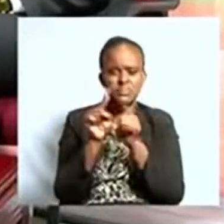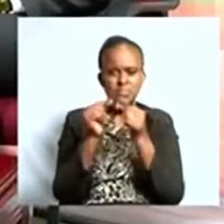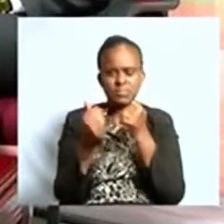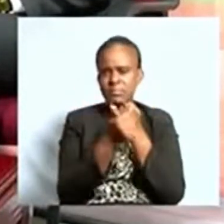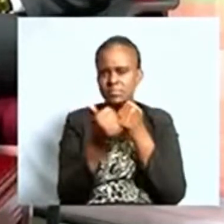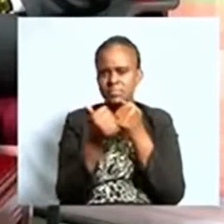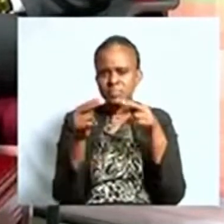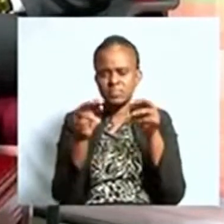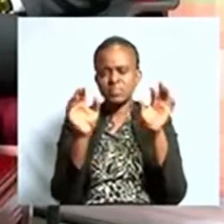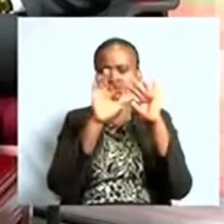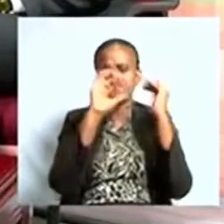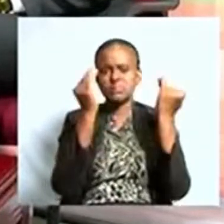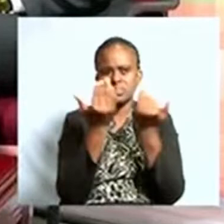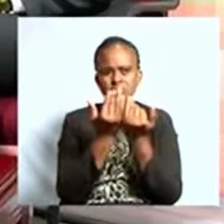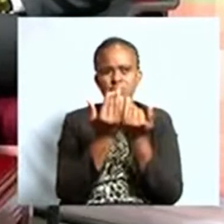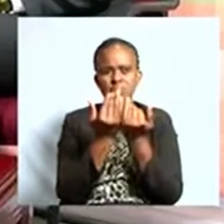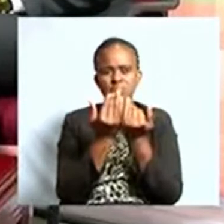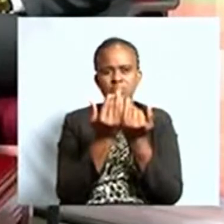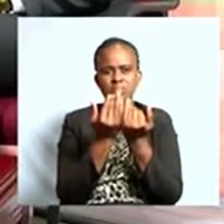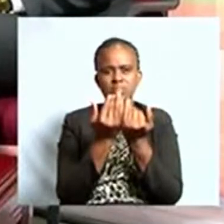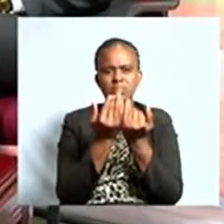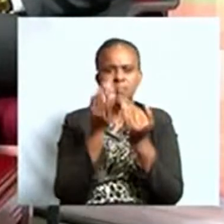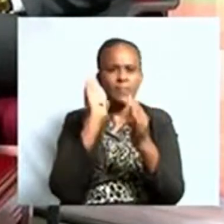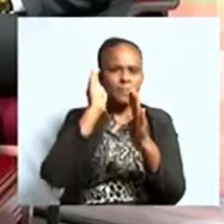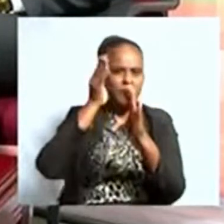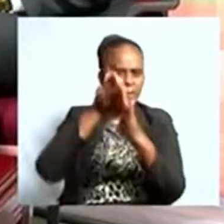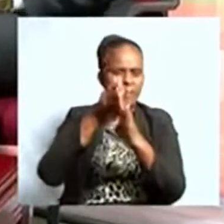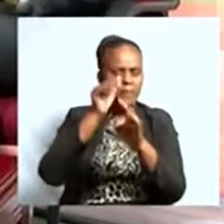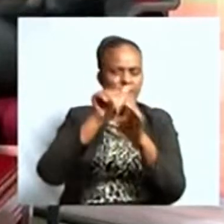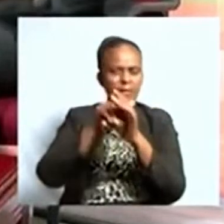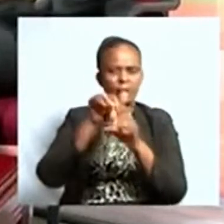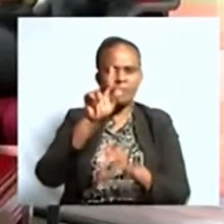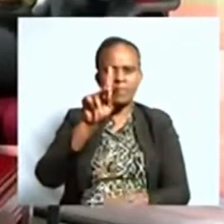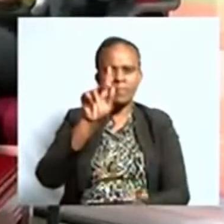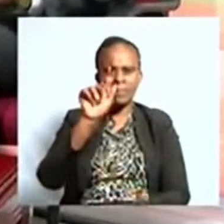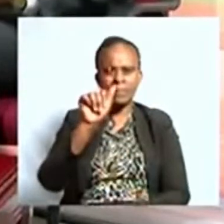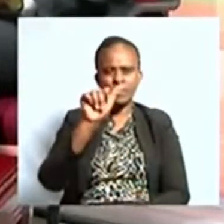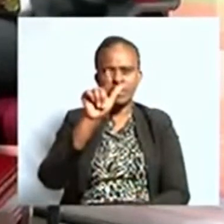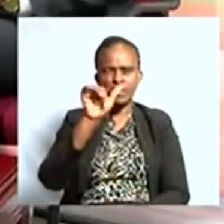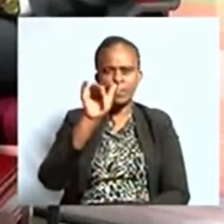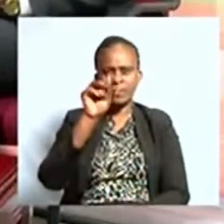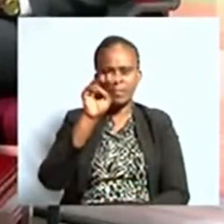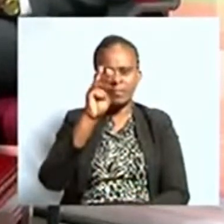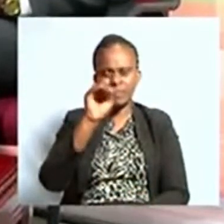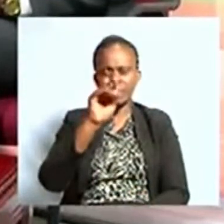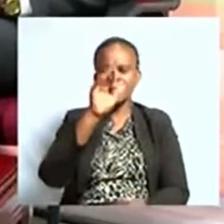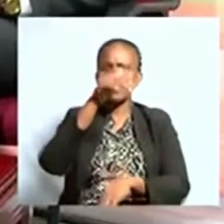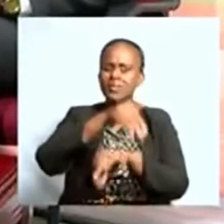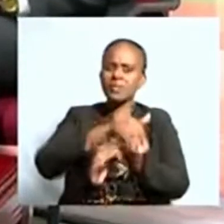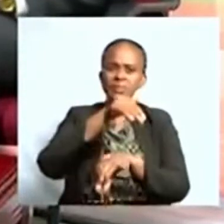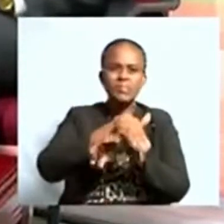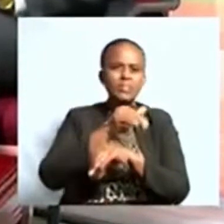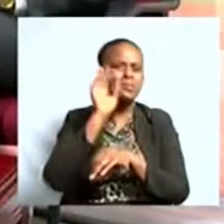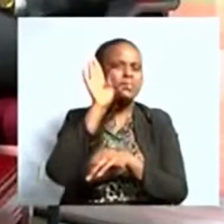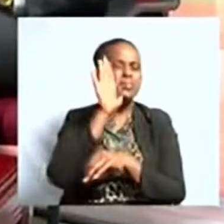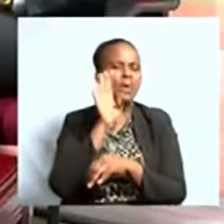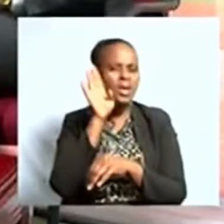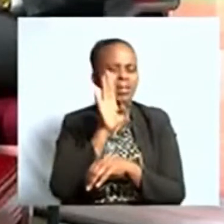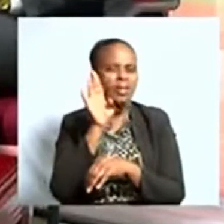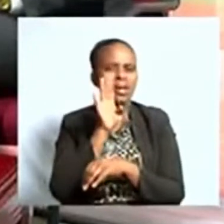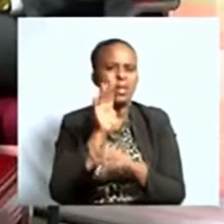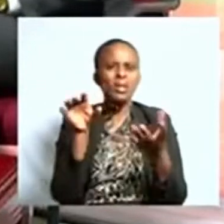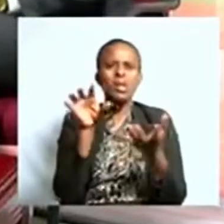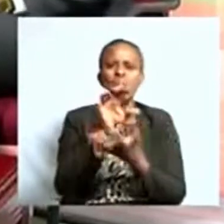route is the Charleston one, as you go into Karimba Farm. Yes. There's some nightclubs there. It's confusion.